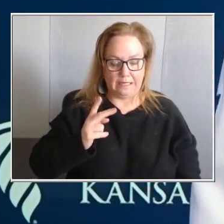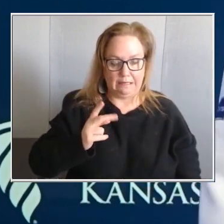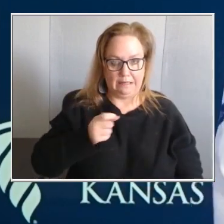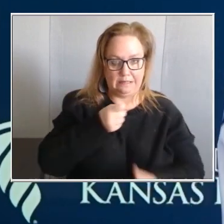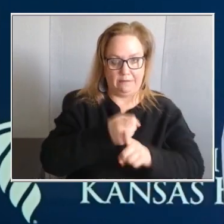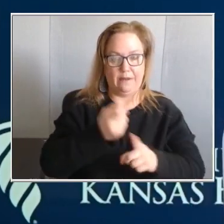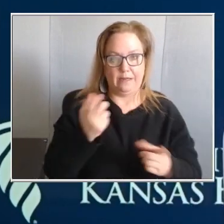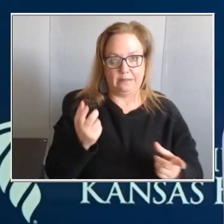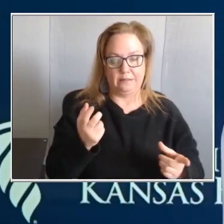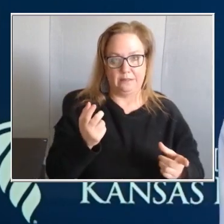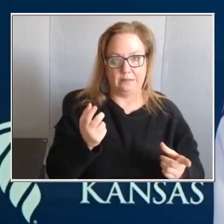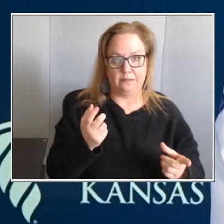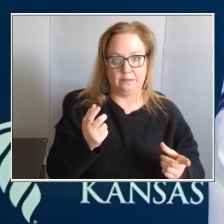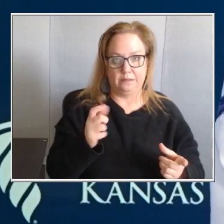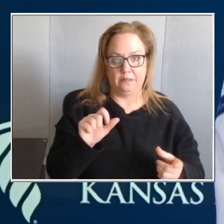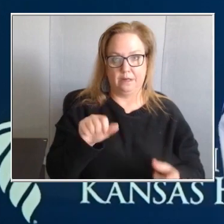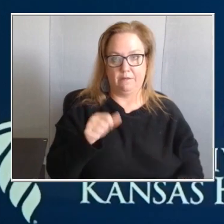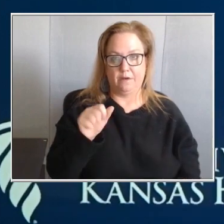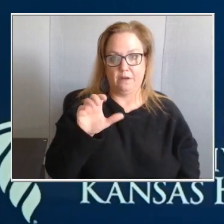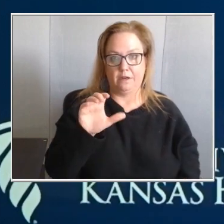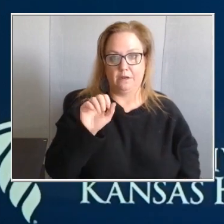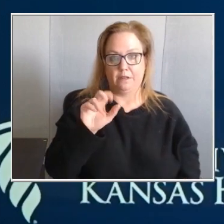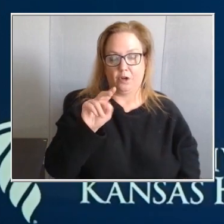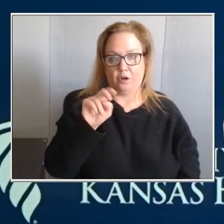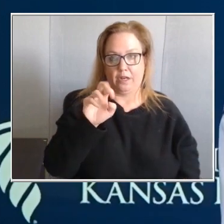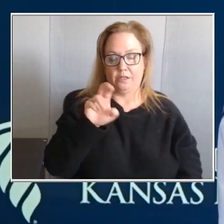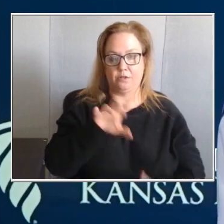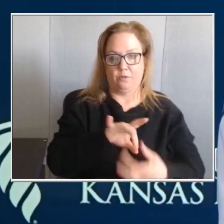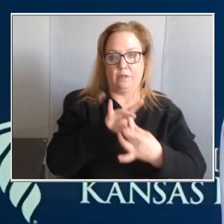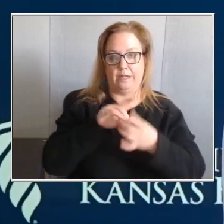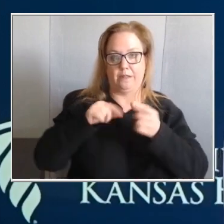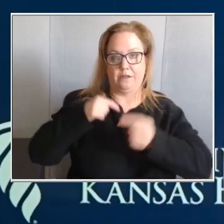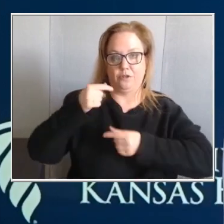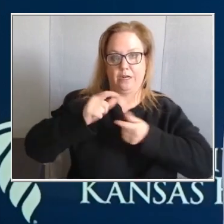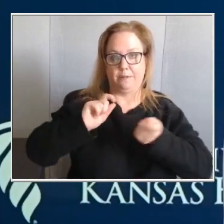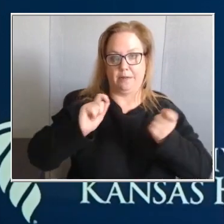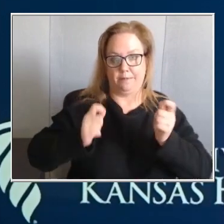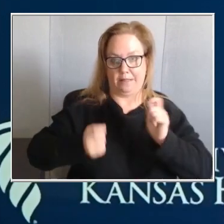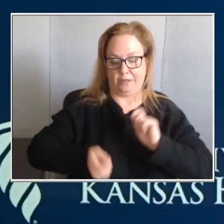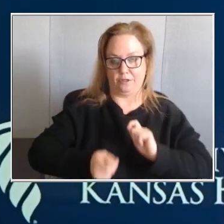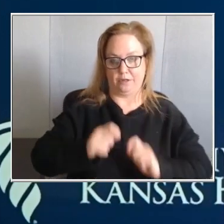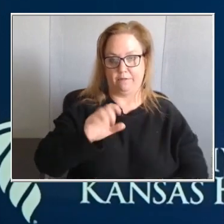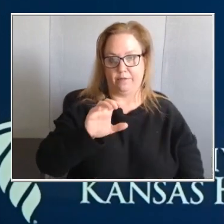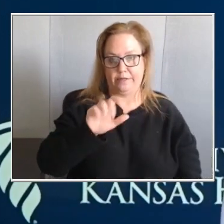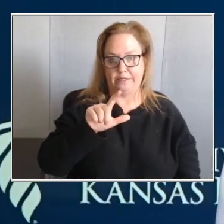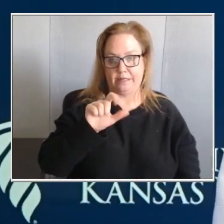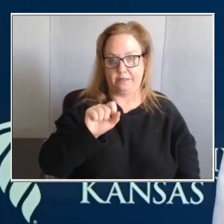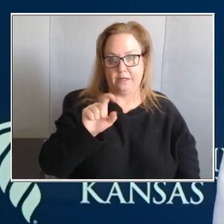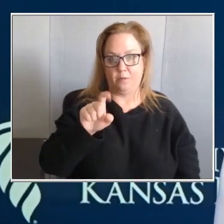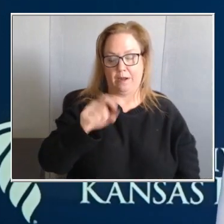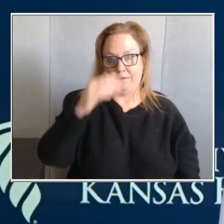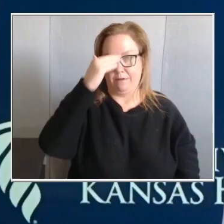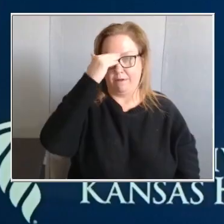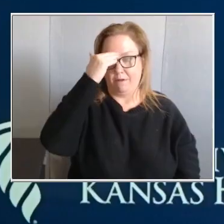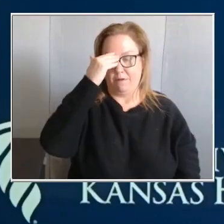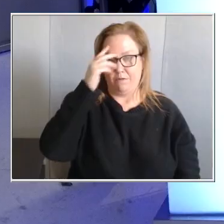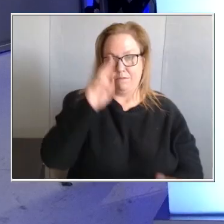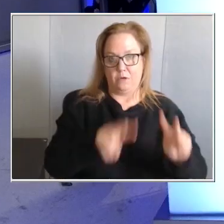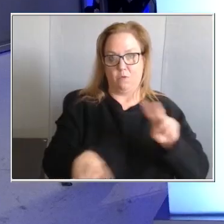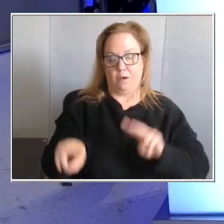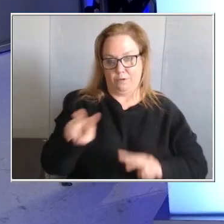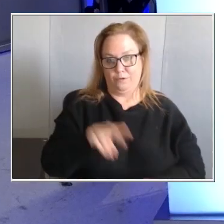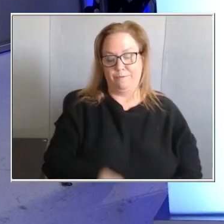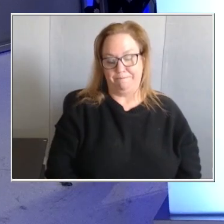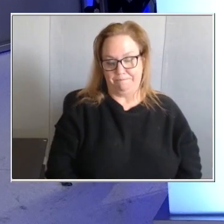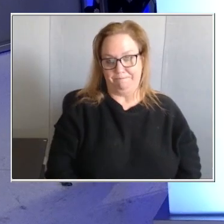of other cancers related to the genetic manipulation of these cells. But we have to be mindful and watchful. So it's